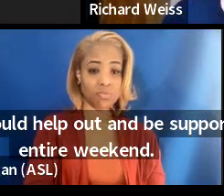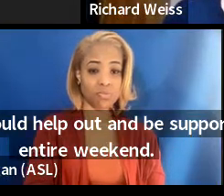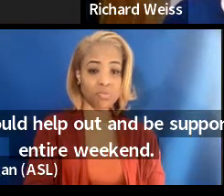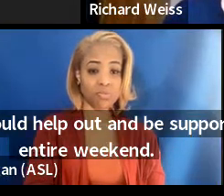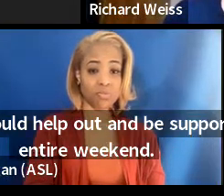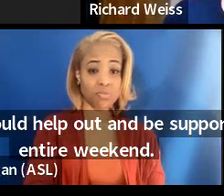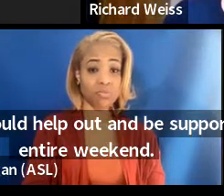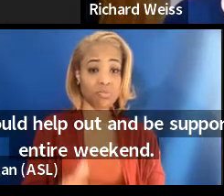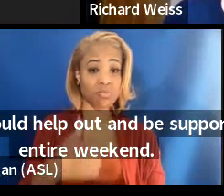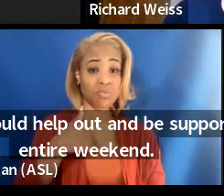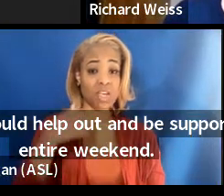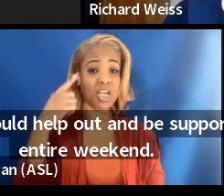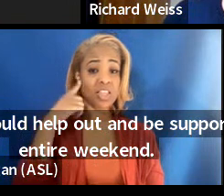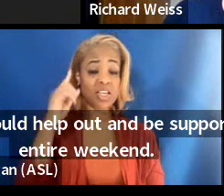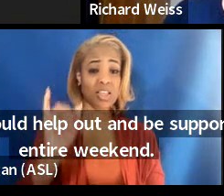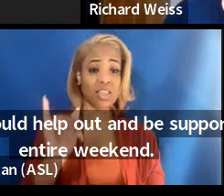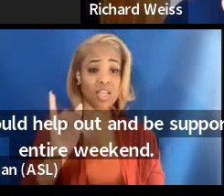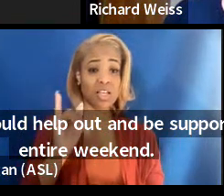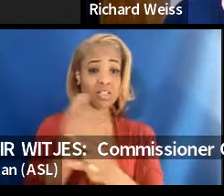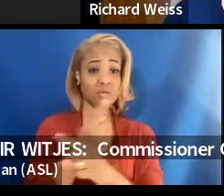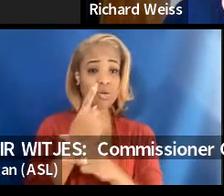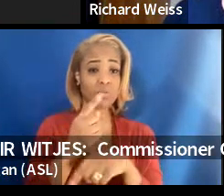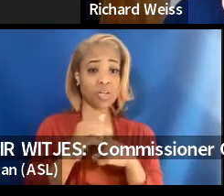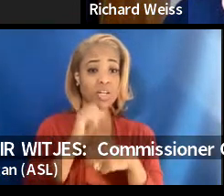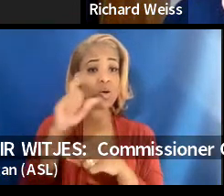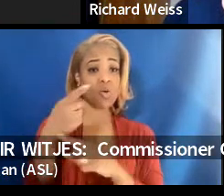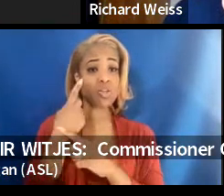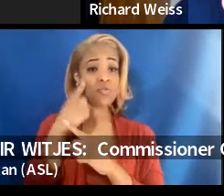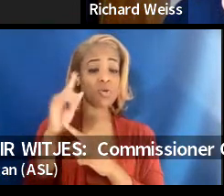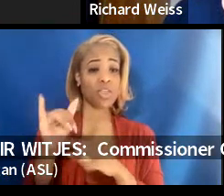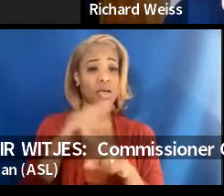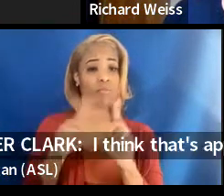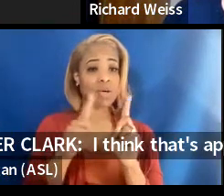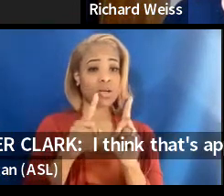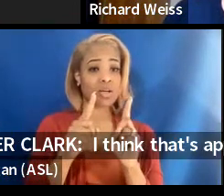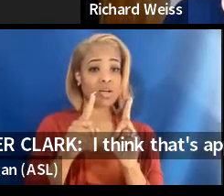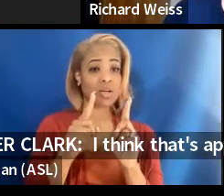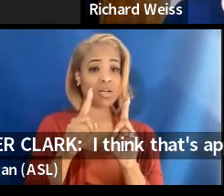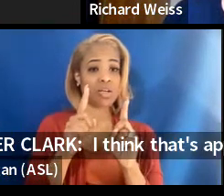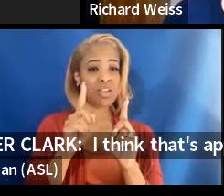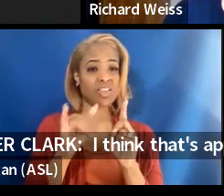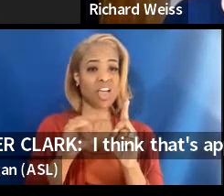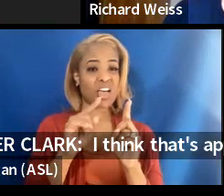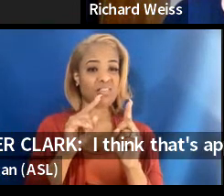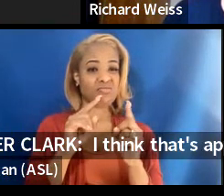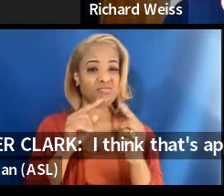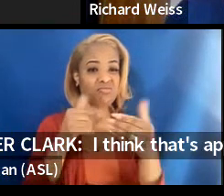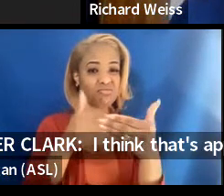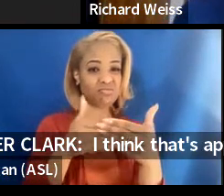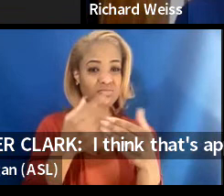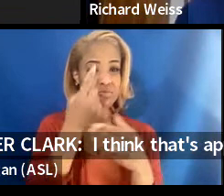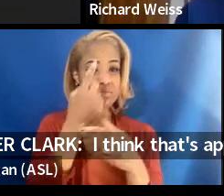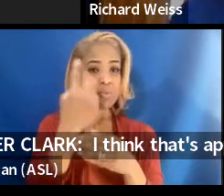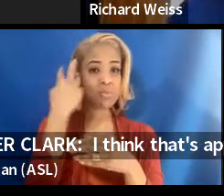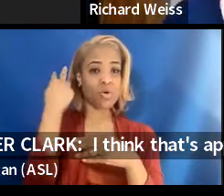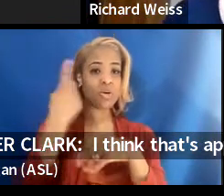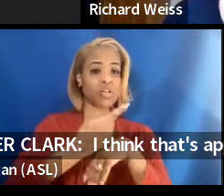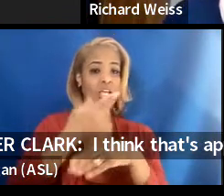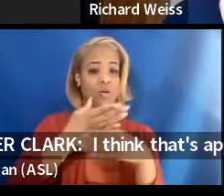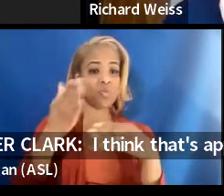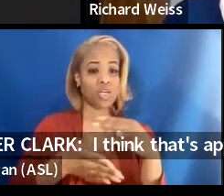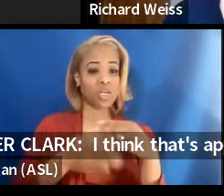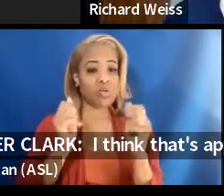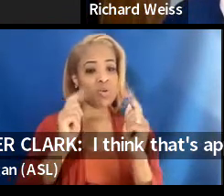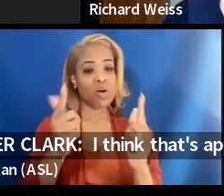Commissioner Clark. Yeah, I think that's appropriate, not only for that, but it's backs up to Memorial Day weekend where all of us may have